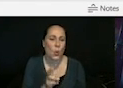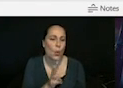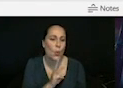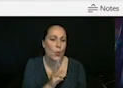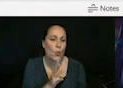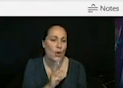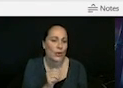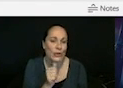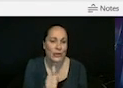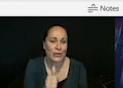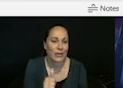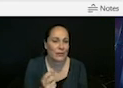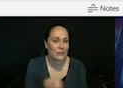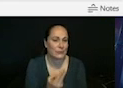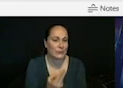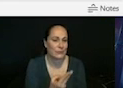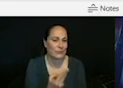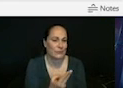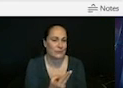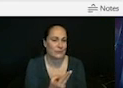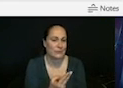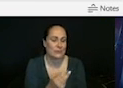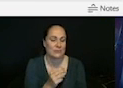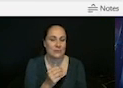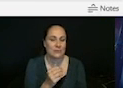coolant?